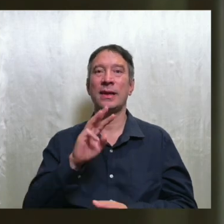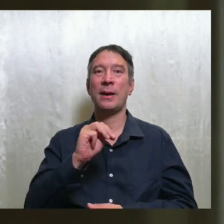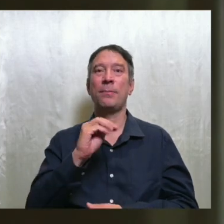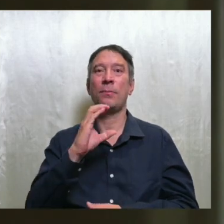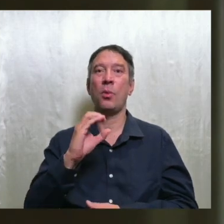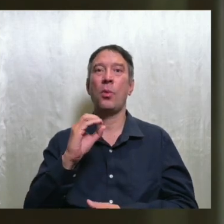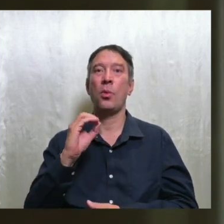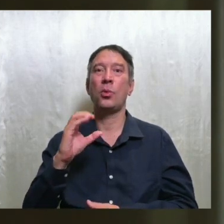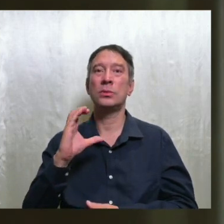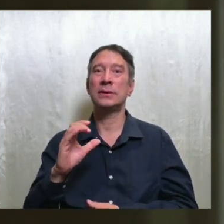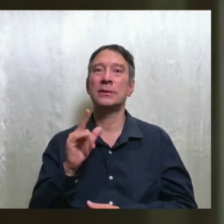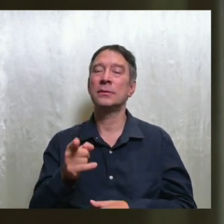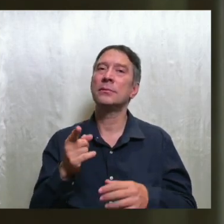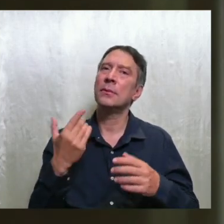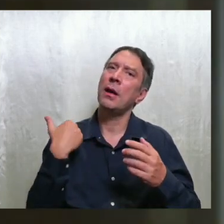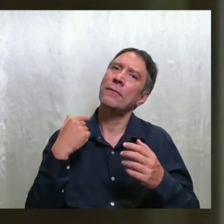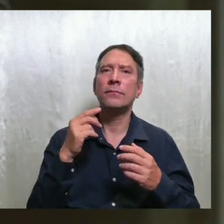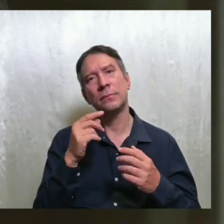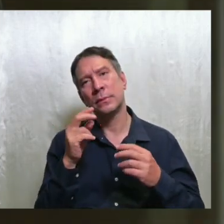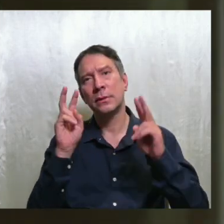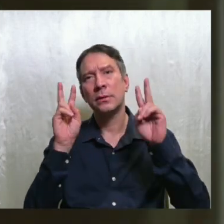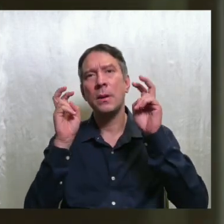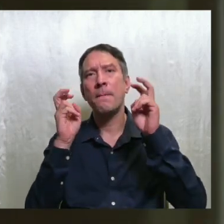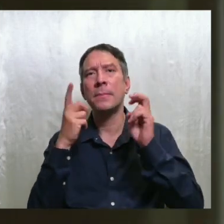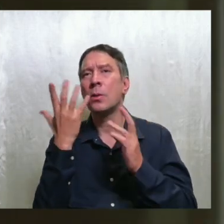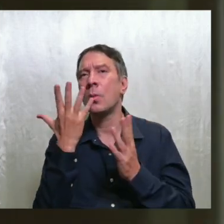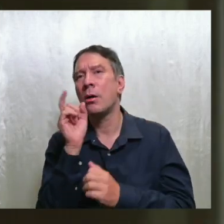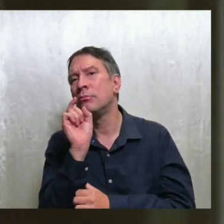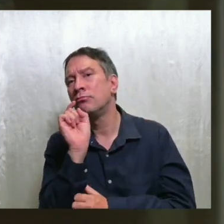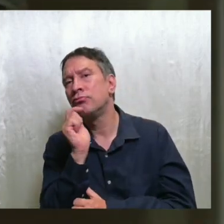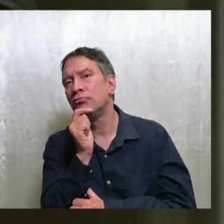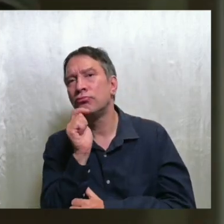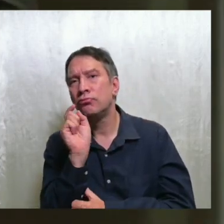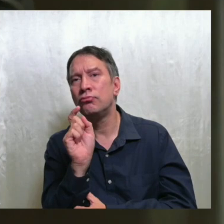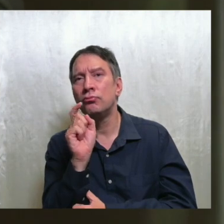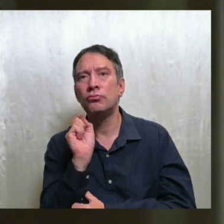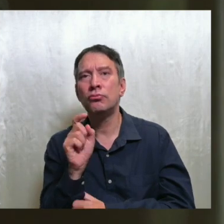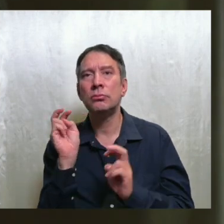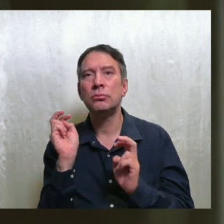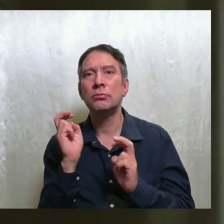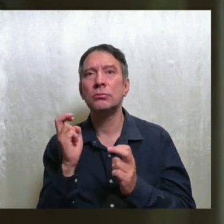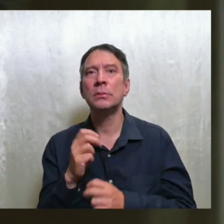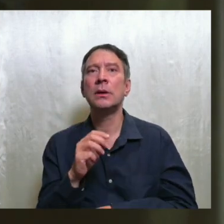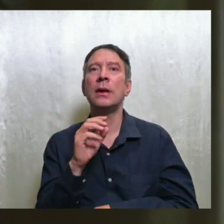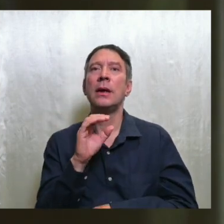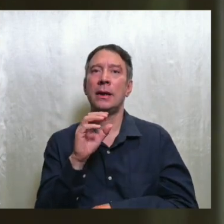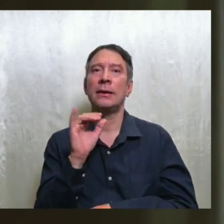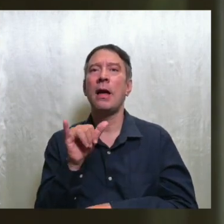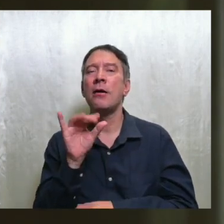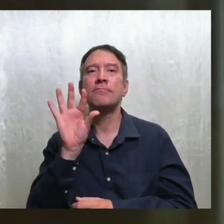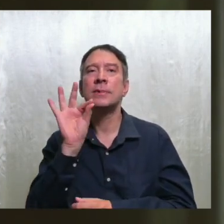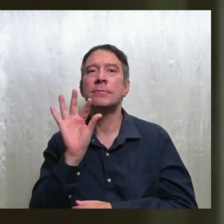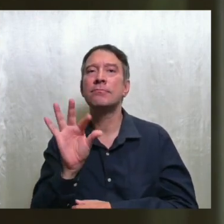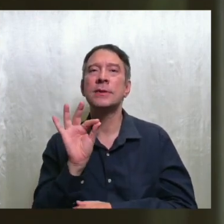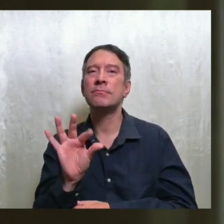such as Duolingo, which will gamify your experience and you can learn around it. Right? However, all of these platforms see a